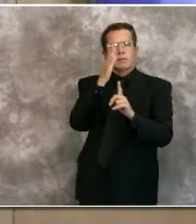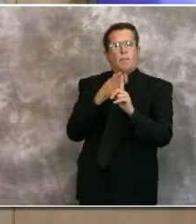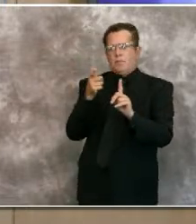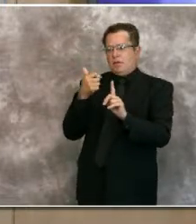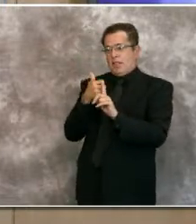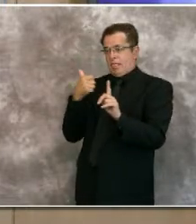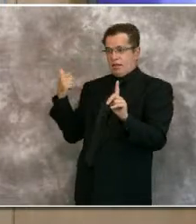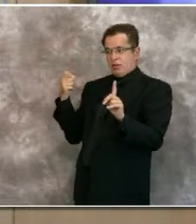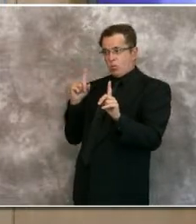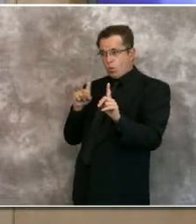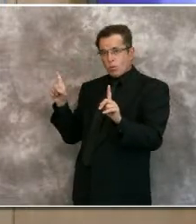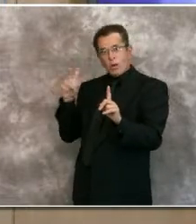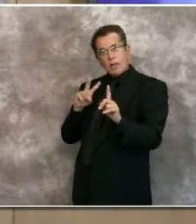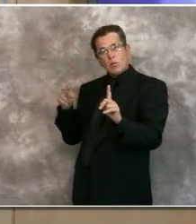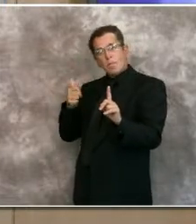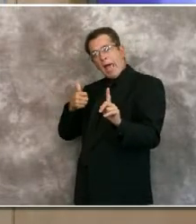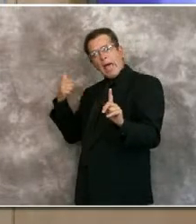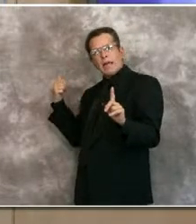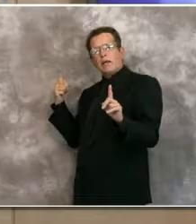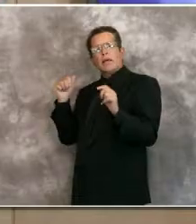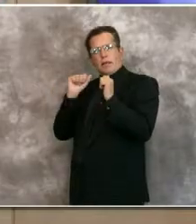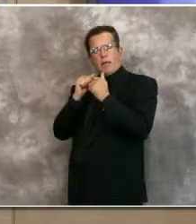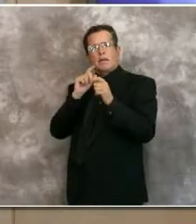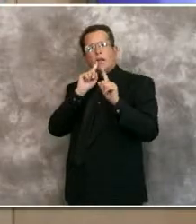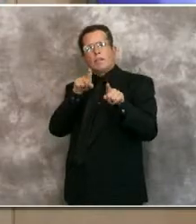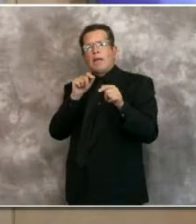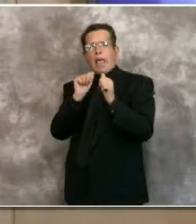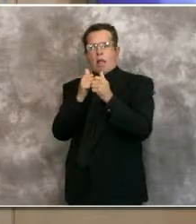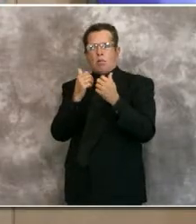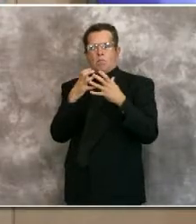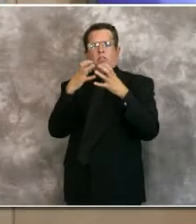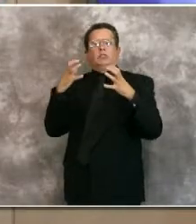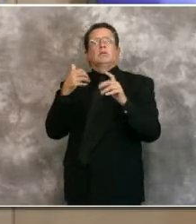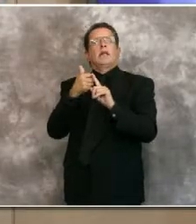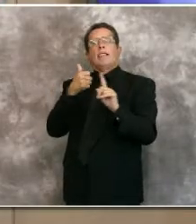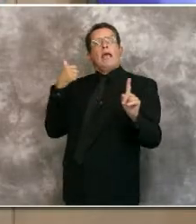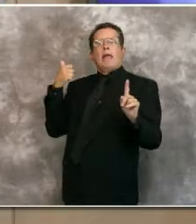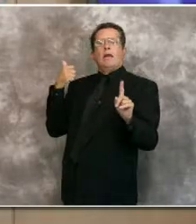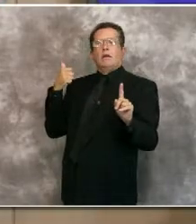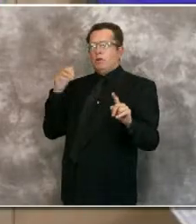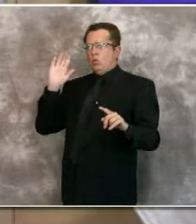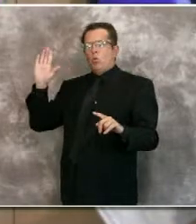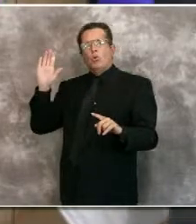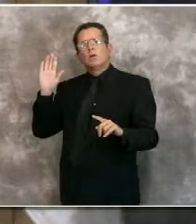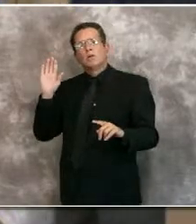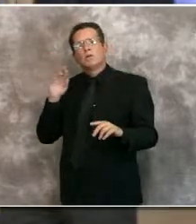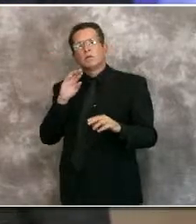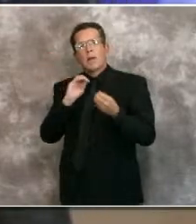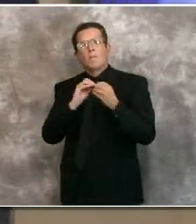delayed by weeks? Can you give us a little more information on how delayed this information actually is? Dr. McDonald's going to respond.